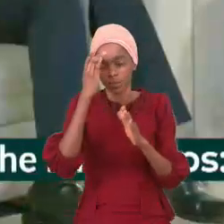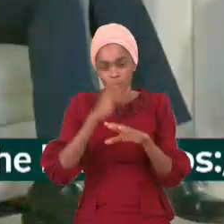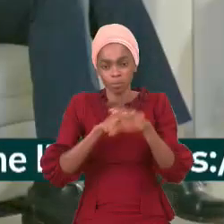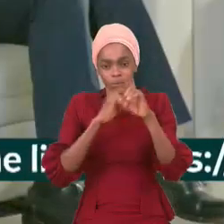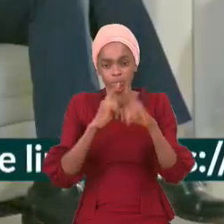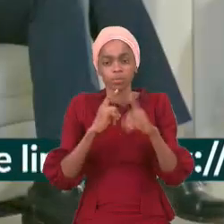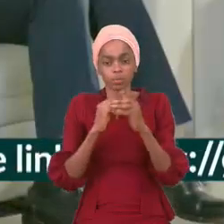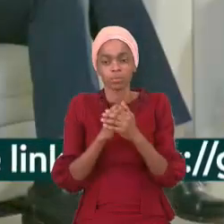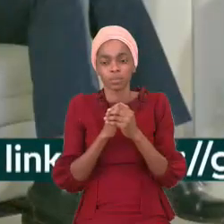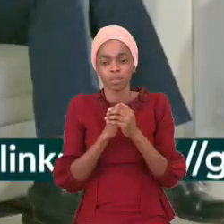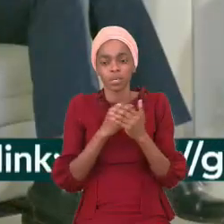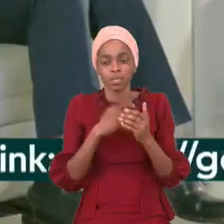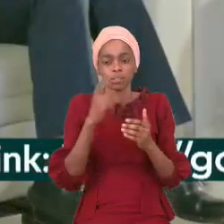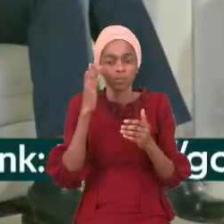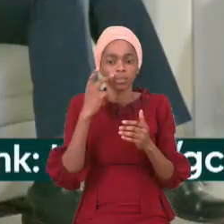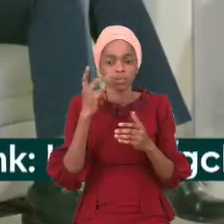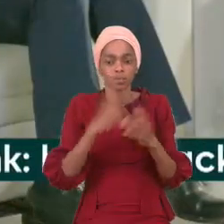And you will see what the Lord will do tonight.